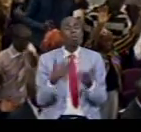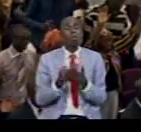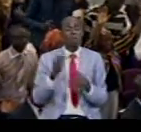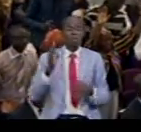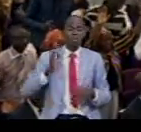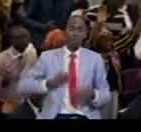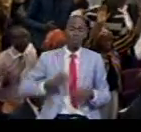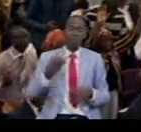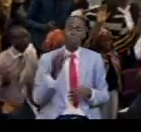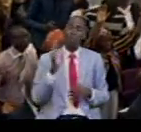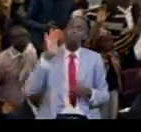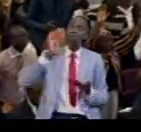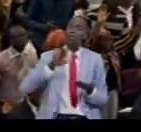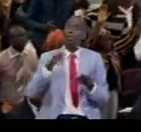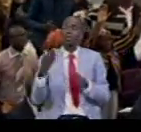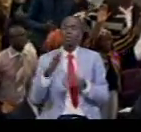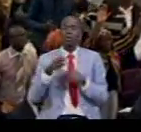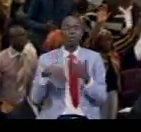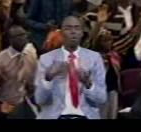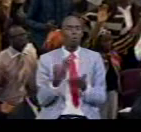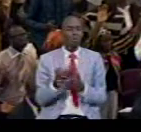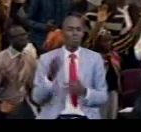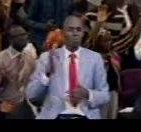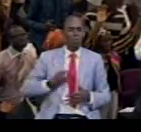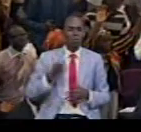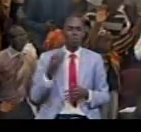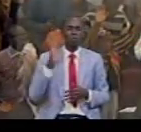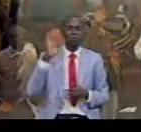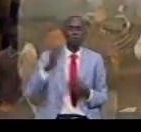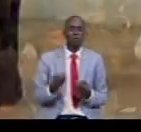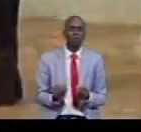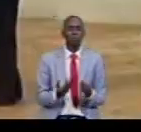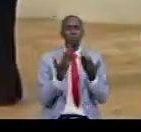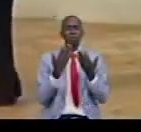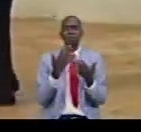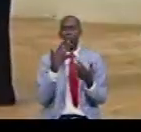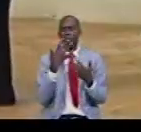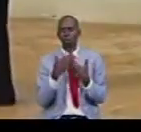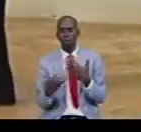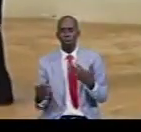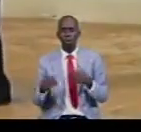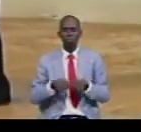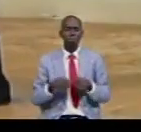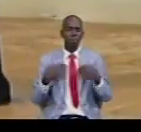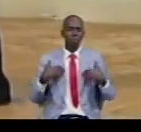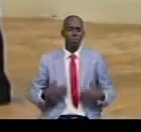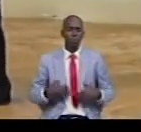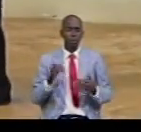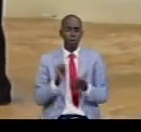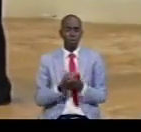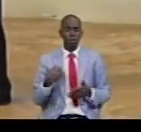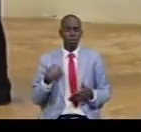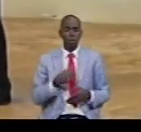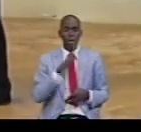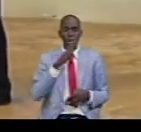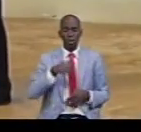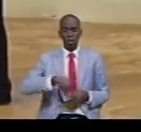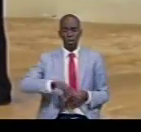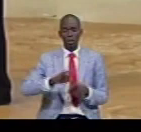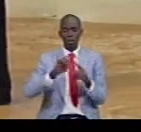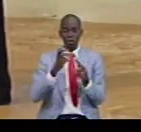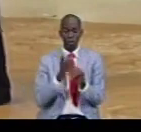the benefits of your sacrifice, of your blood, of your broken body that we have not received, from this morning, let there